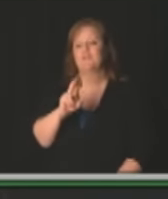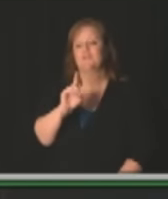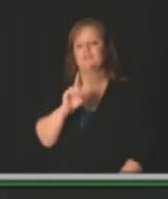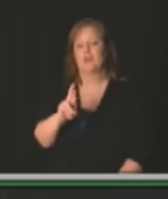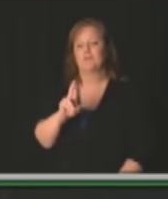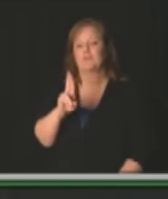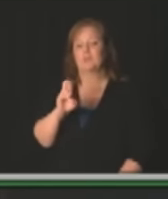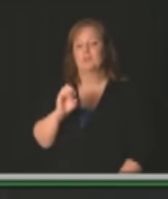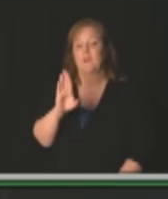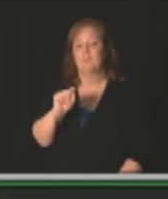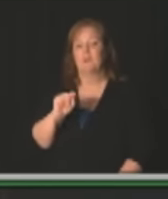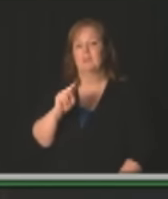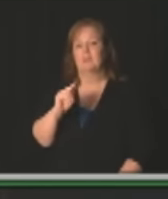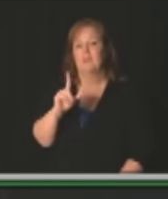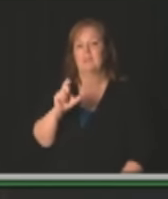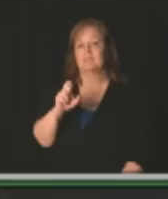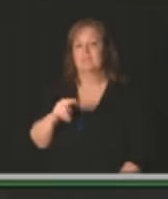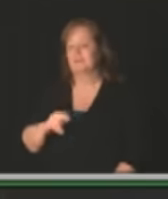Dr. Robert Nelson.